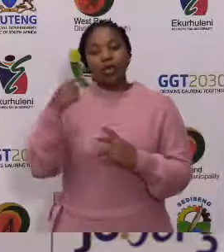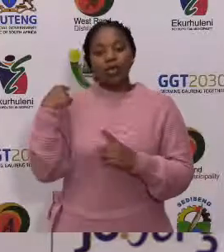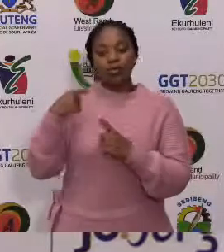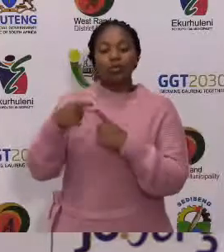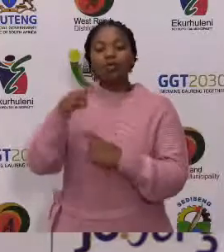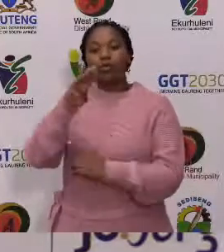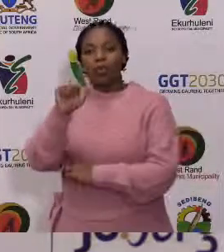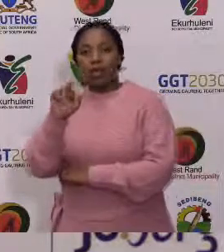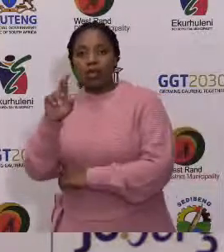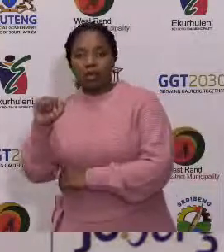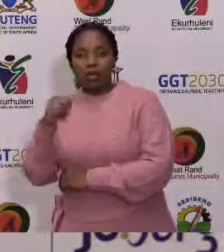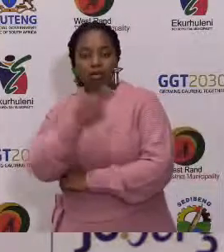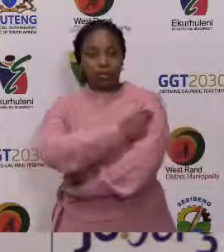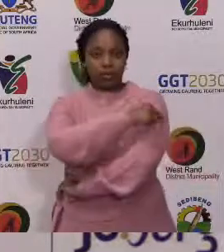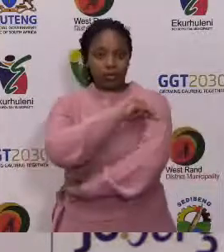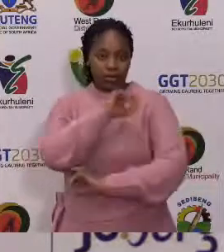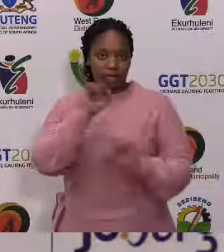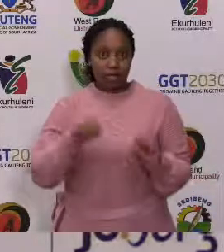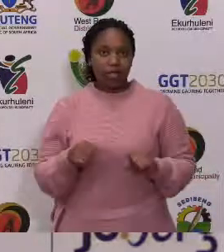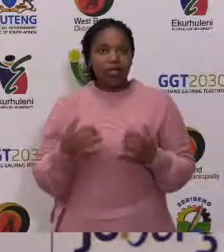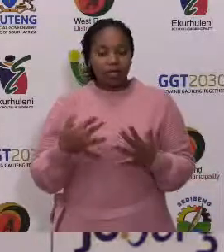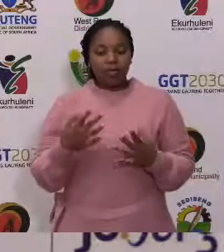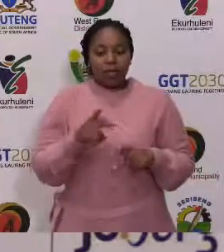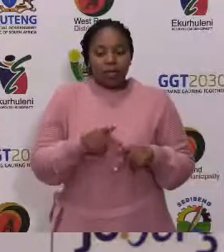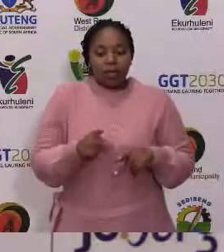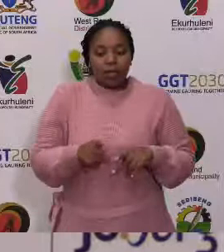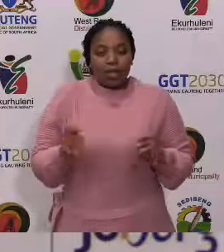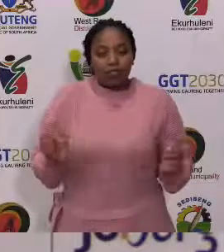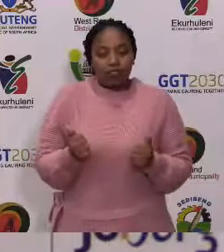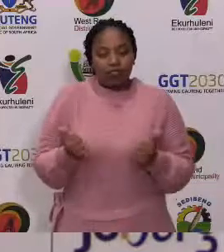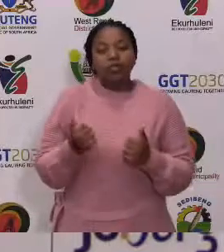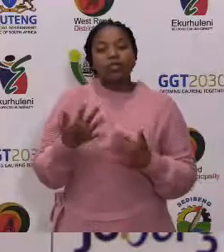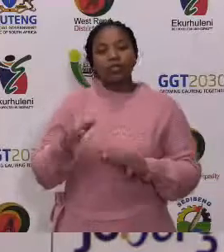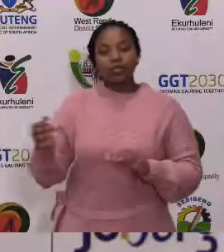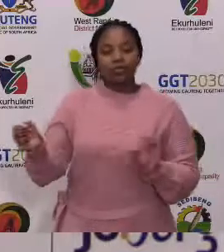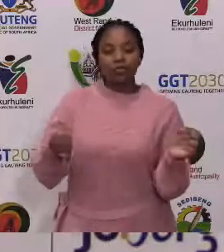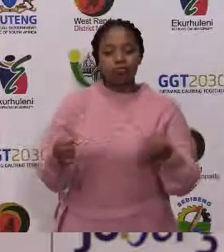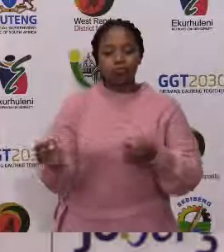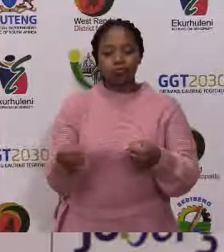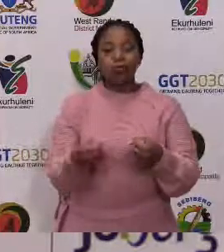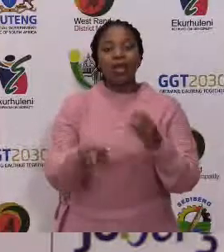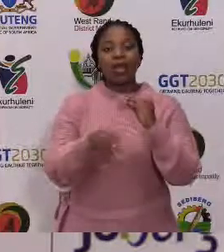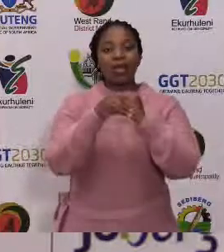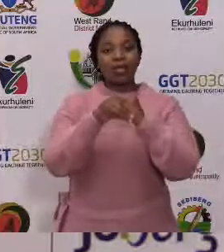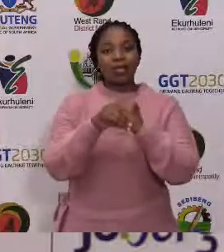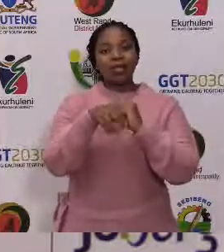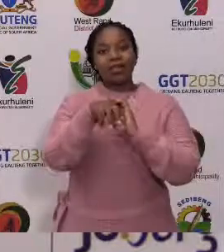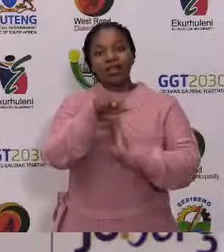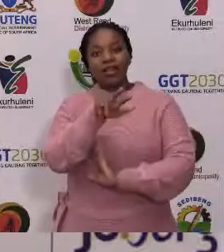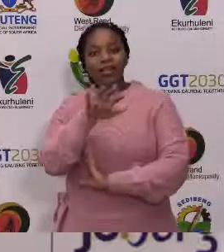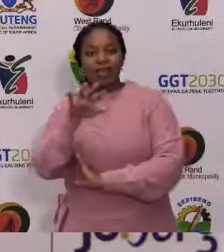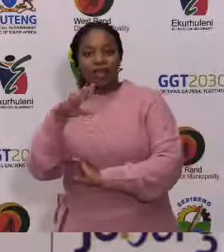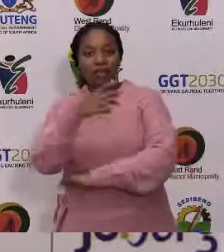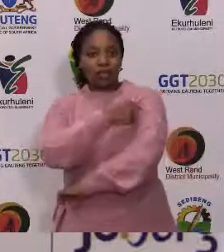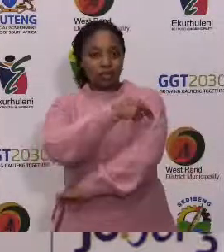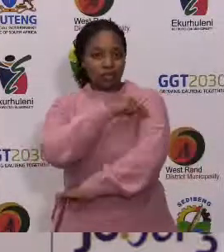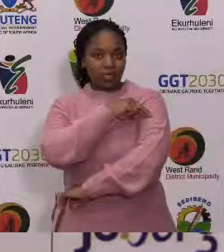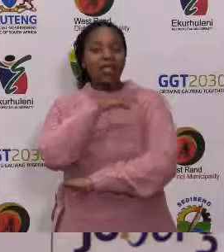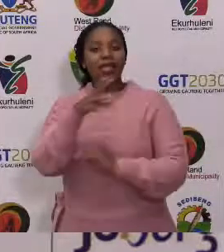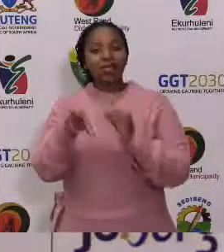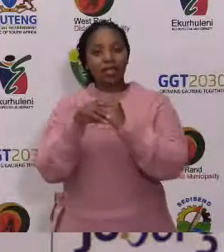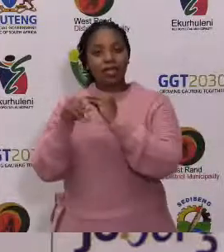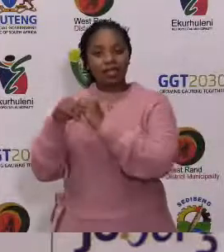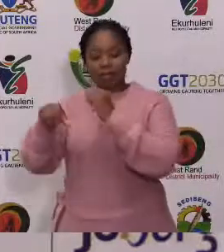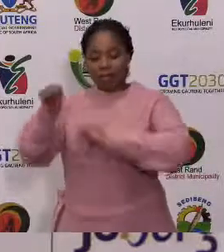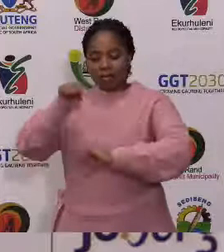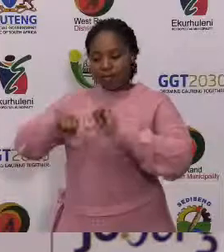we then have added then 35 hospitals and then 249 non-medical sites